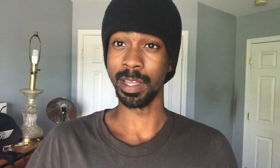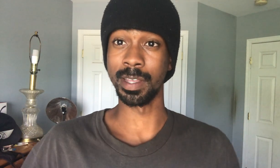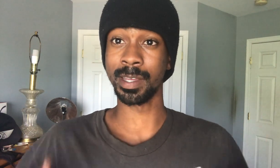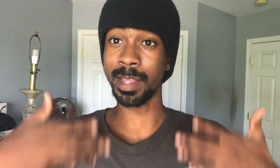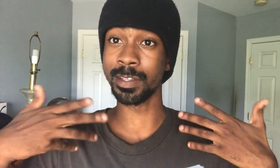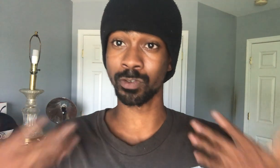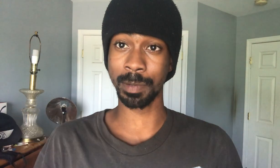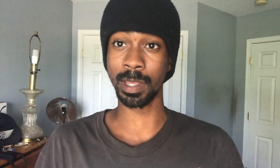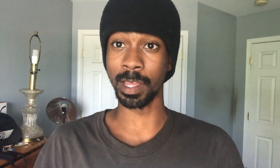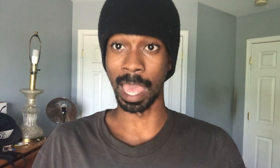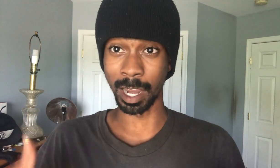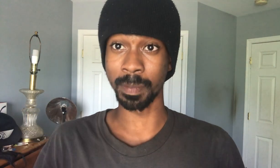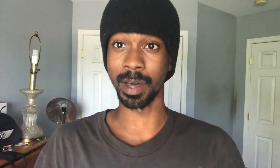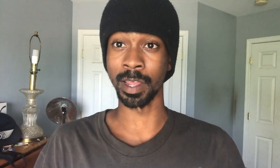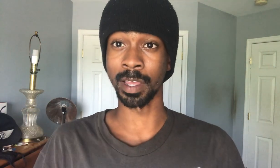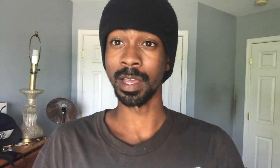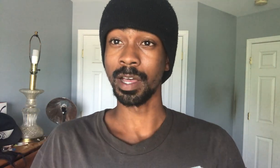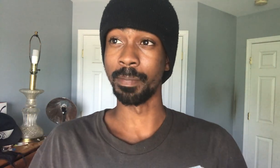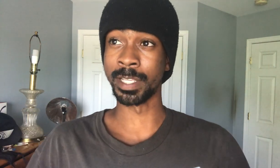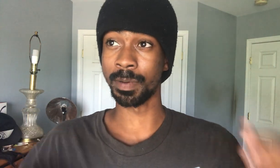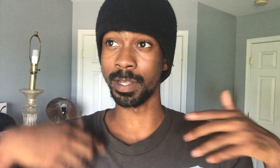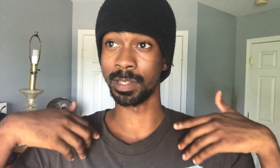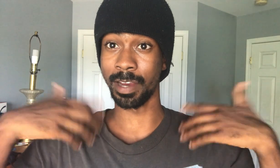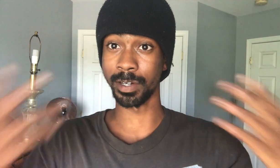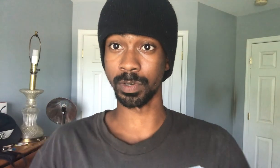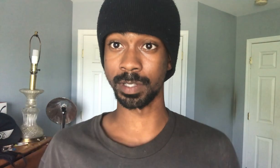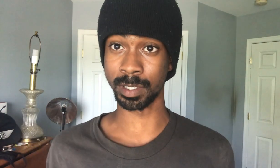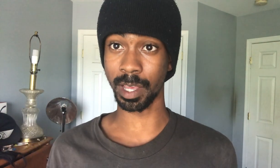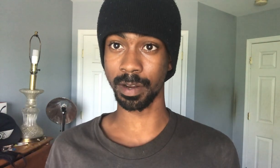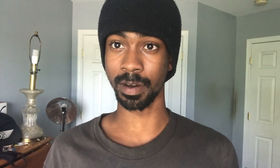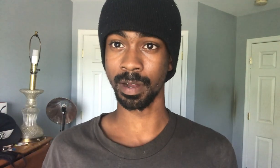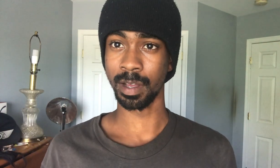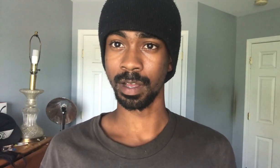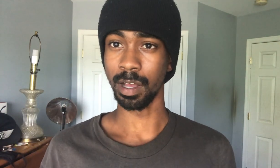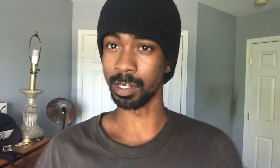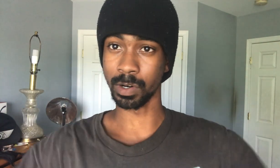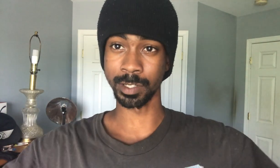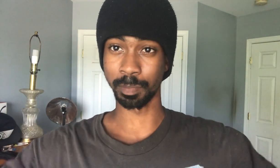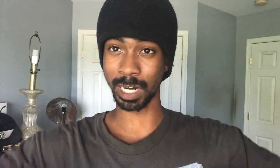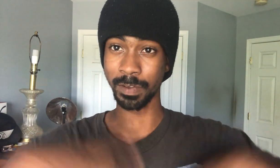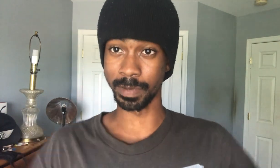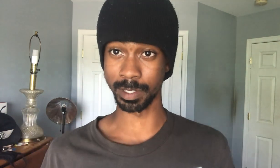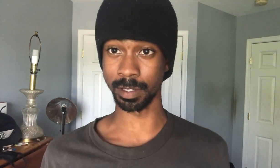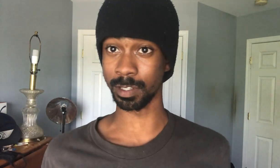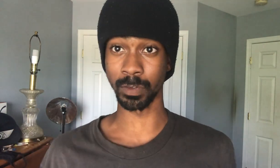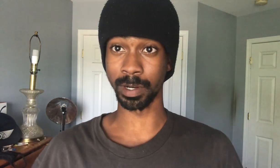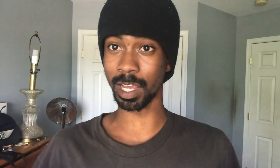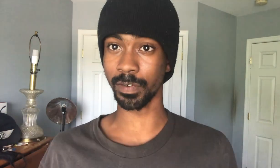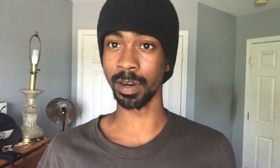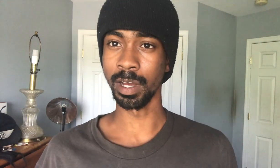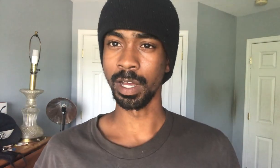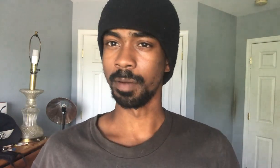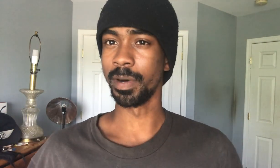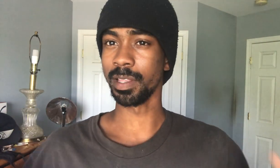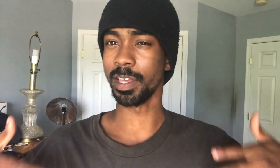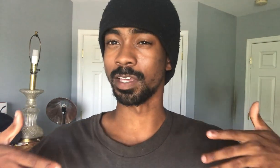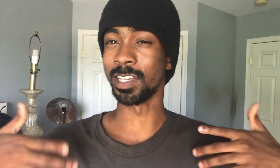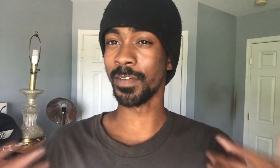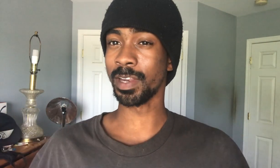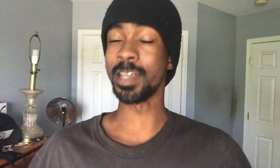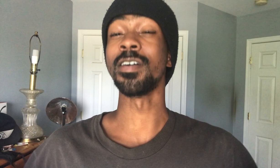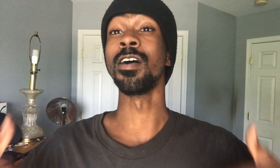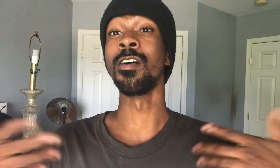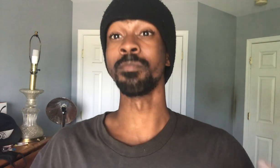right? They cannot discriminate anybody based upon characteristics either. Of course, a private business could do whatever, but